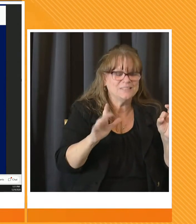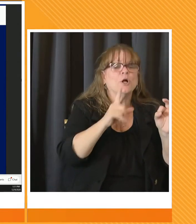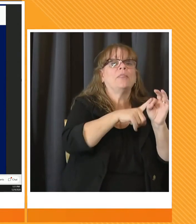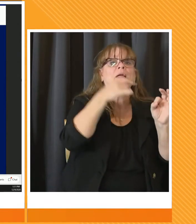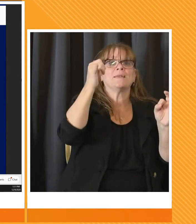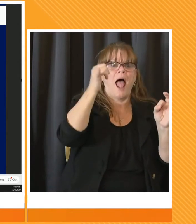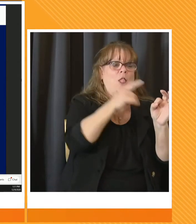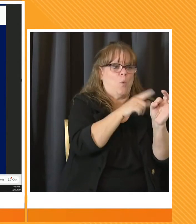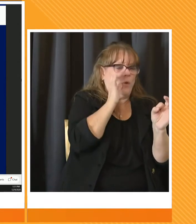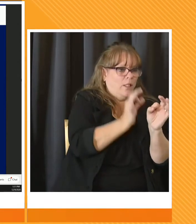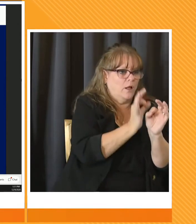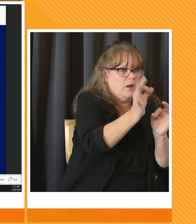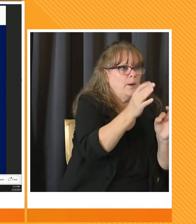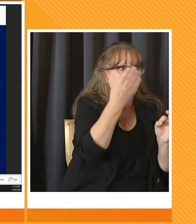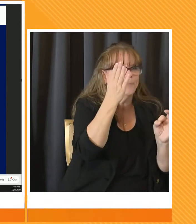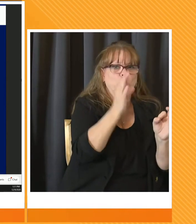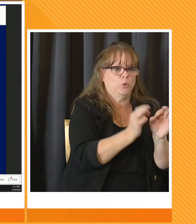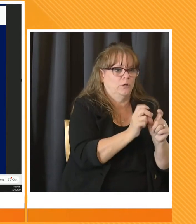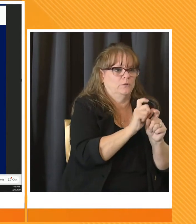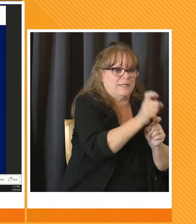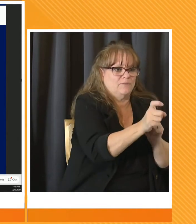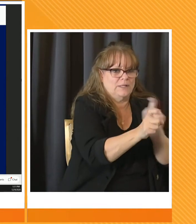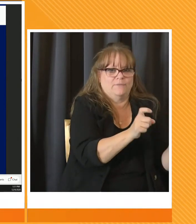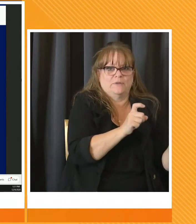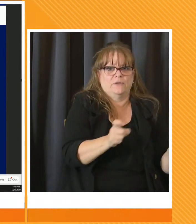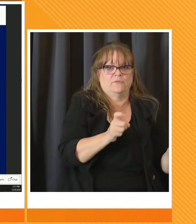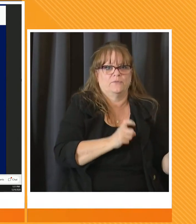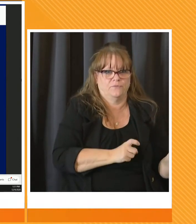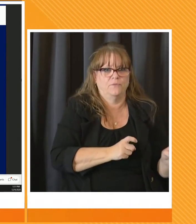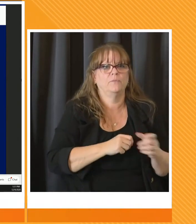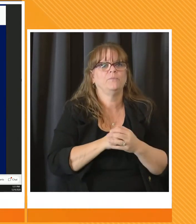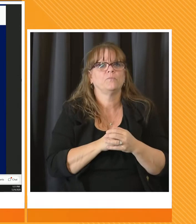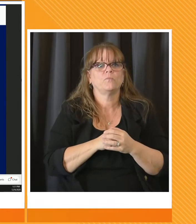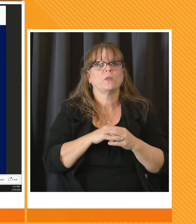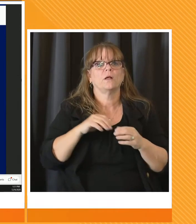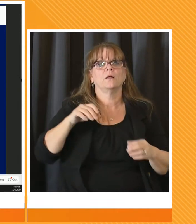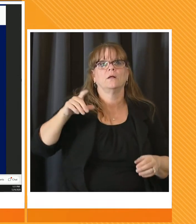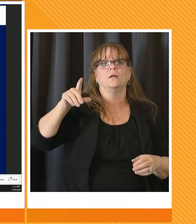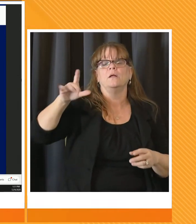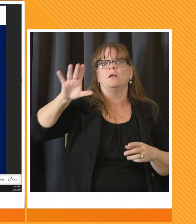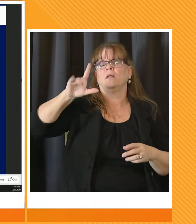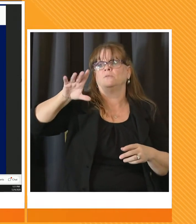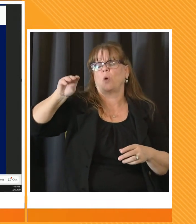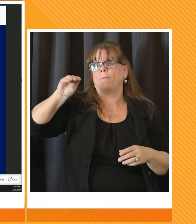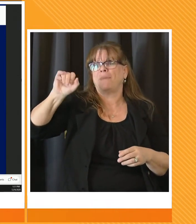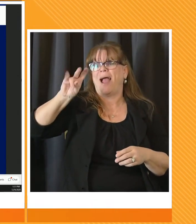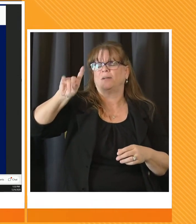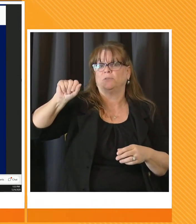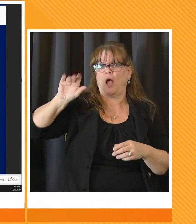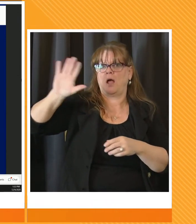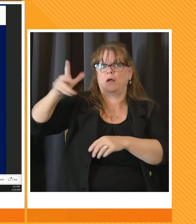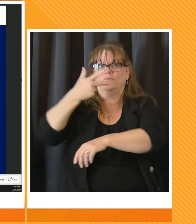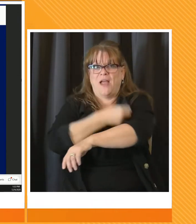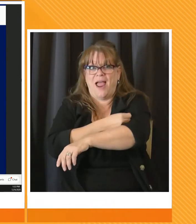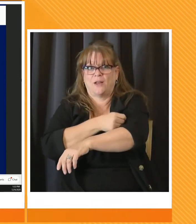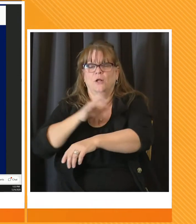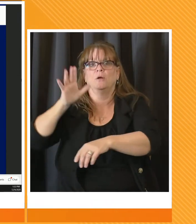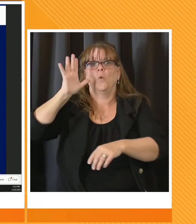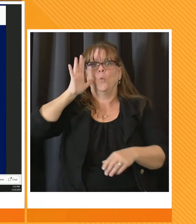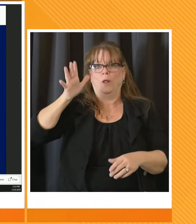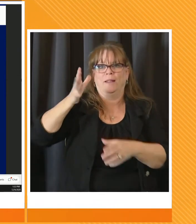that allocation, will be coming in the second week, and we will make sure that we are level loading our allocation